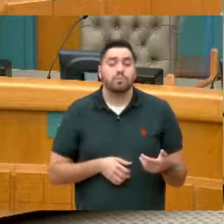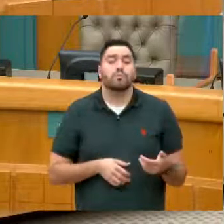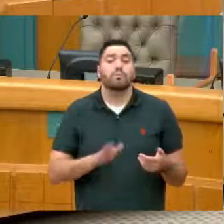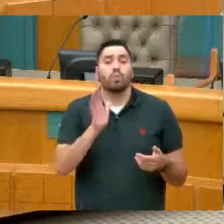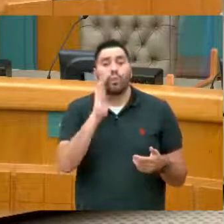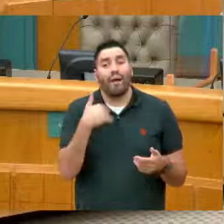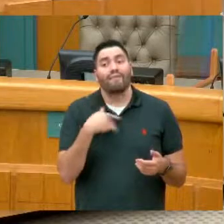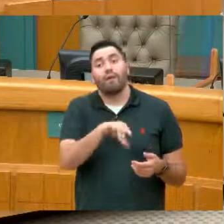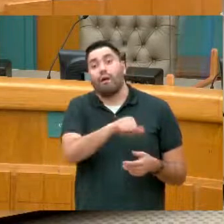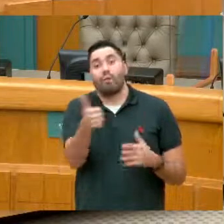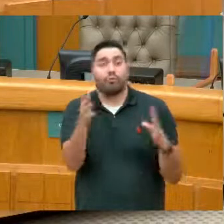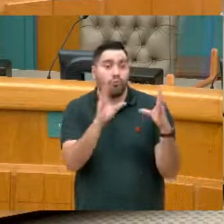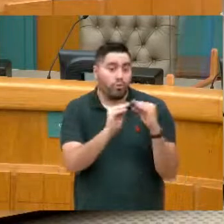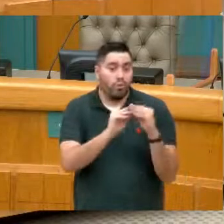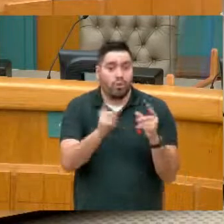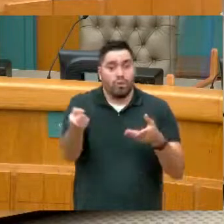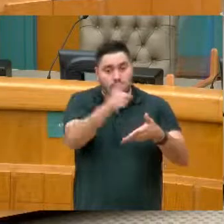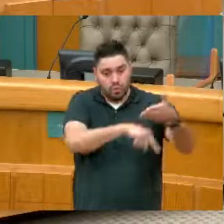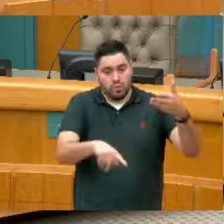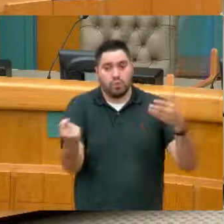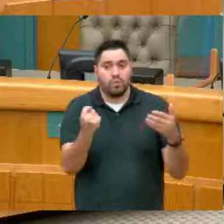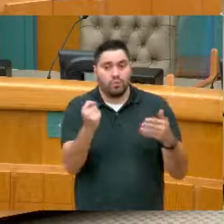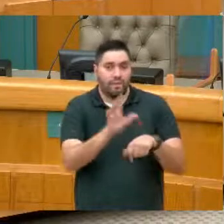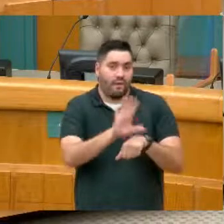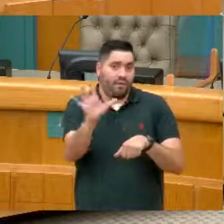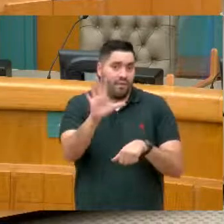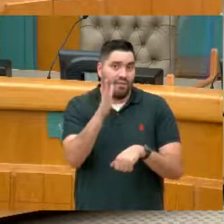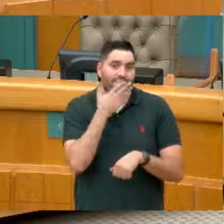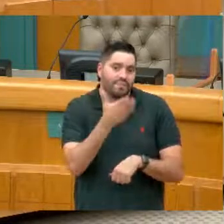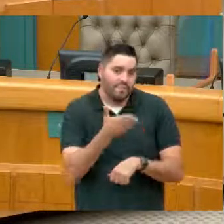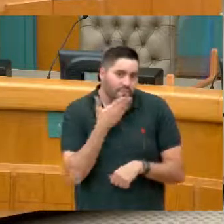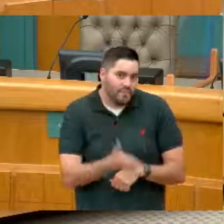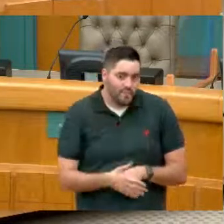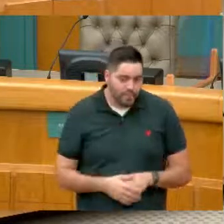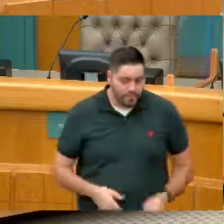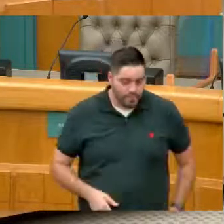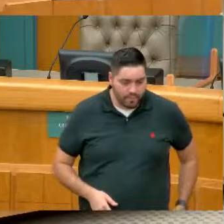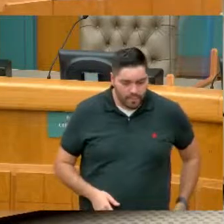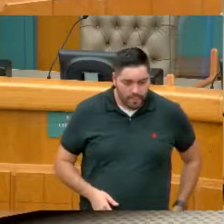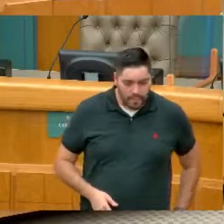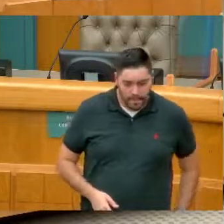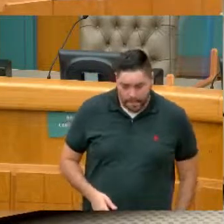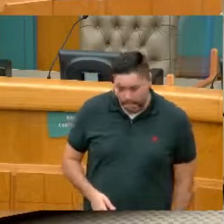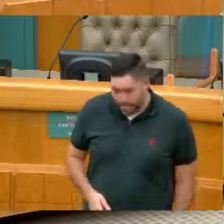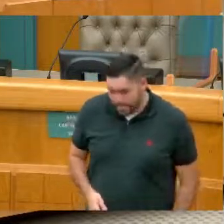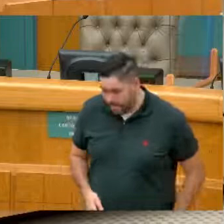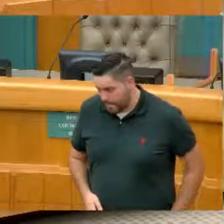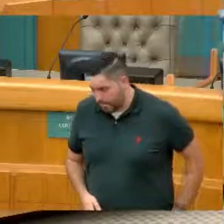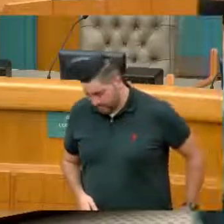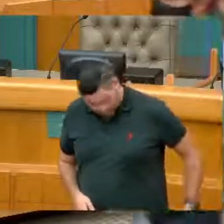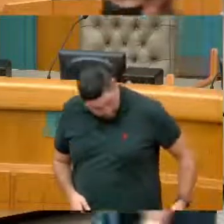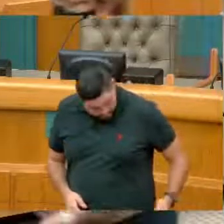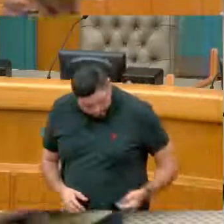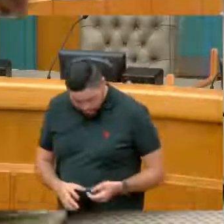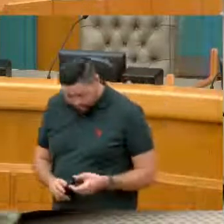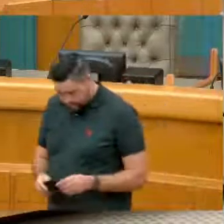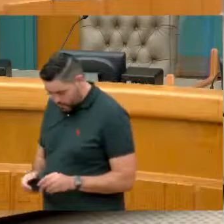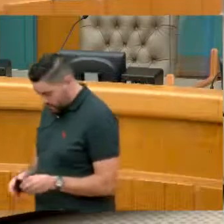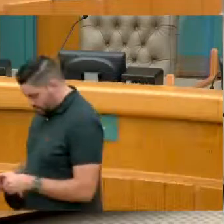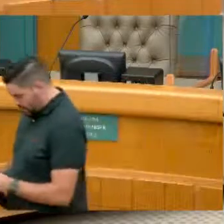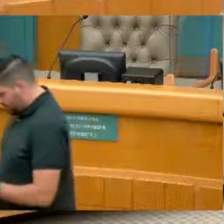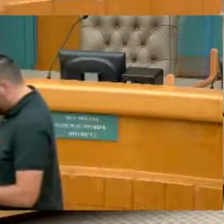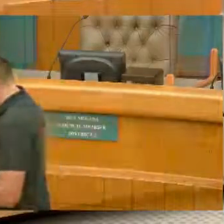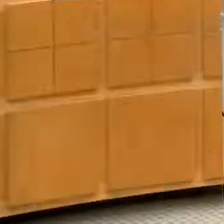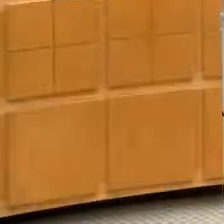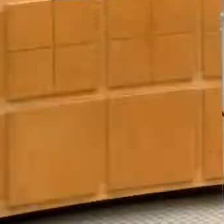Okay, thank you. Thank you. Are there any other questions? So seeing no questions from the